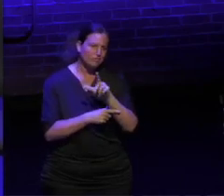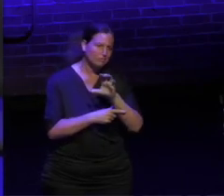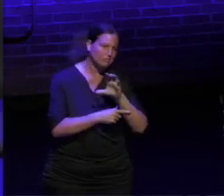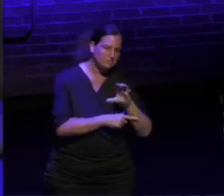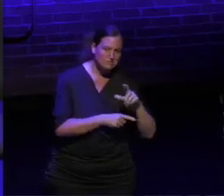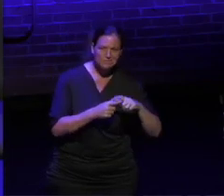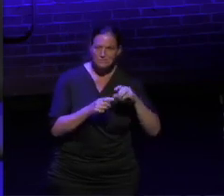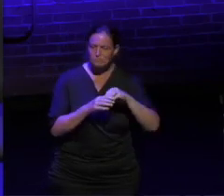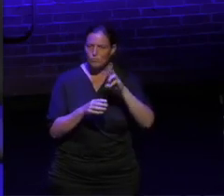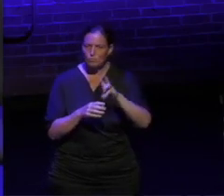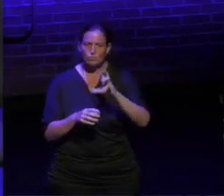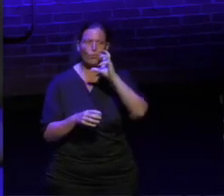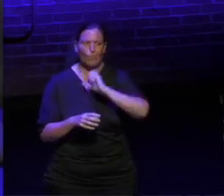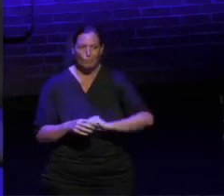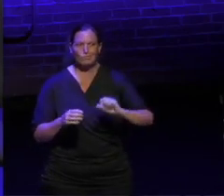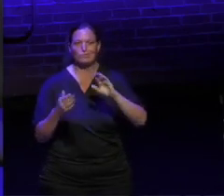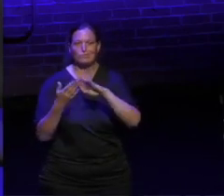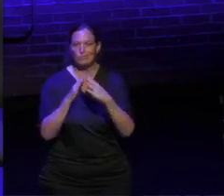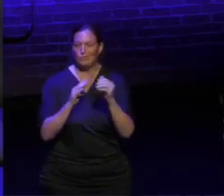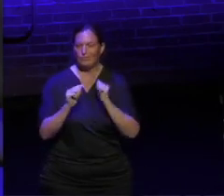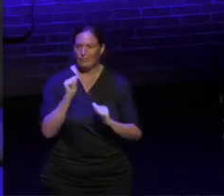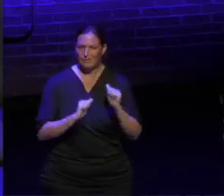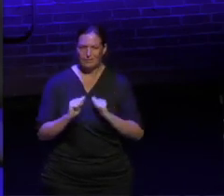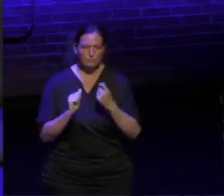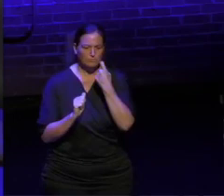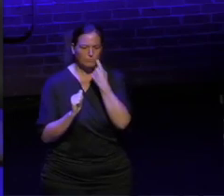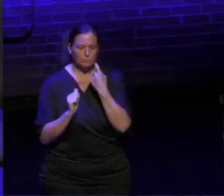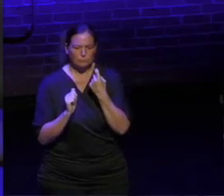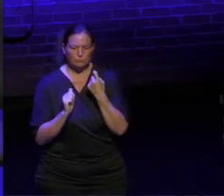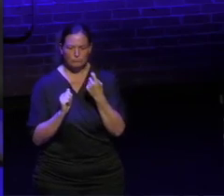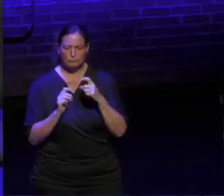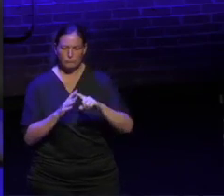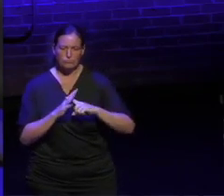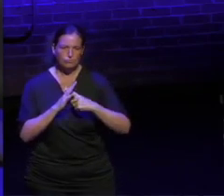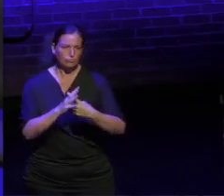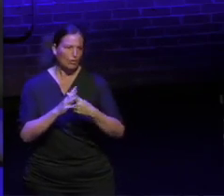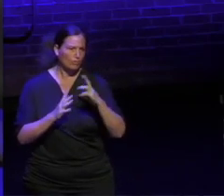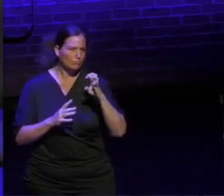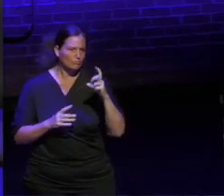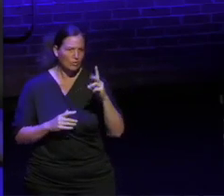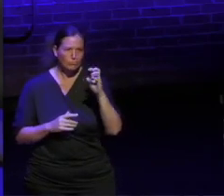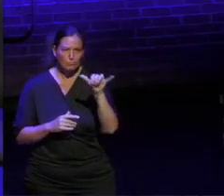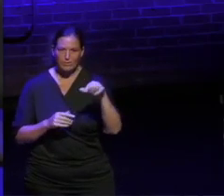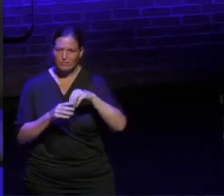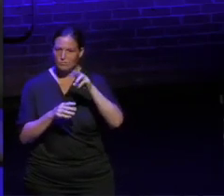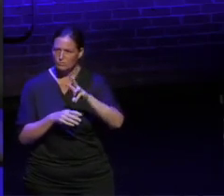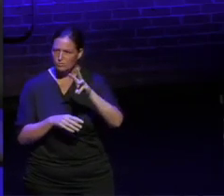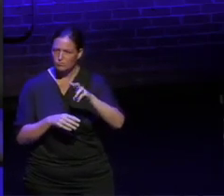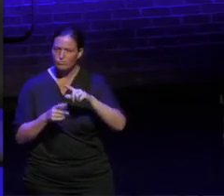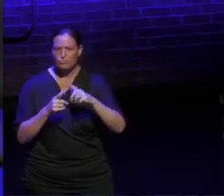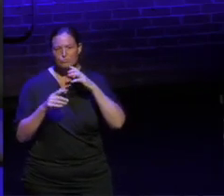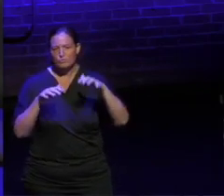Company, Worcester's oldest community theater, and most recently founded Broadway in Worcester, a celebrity